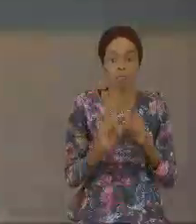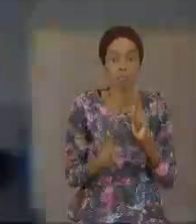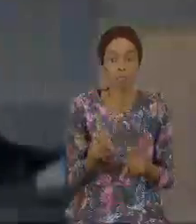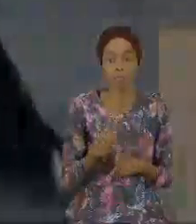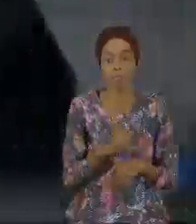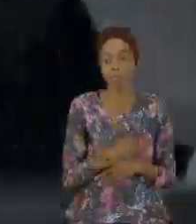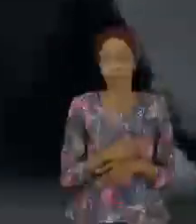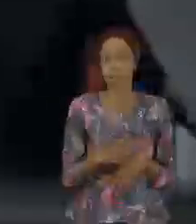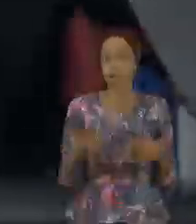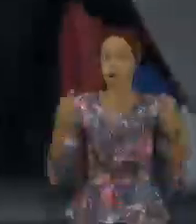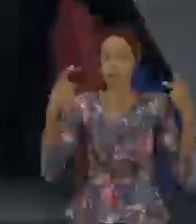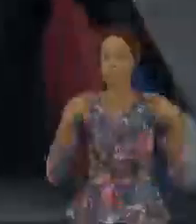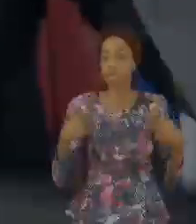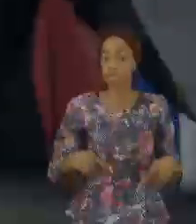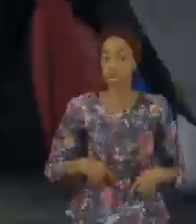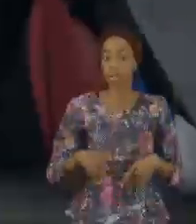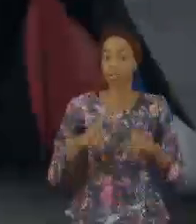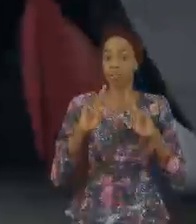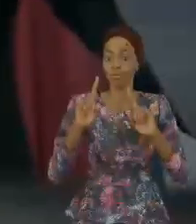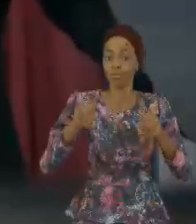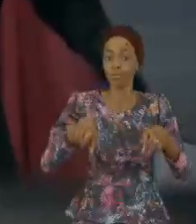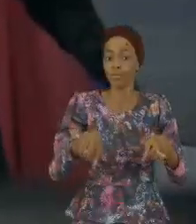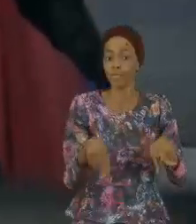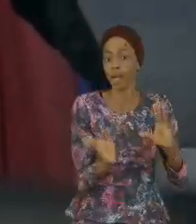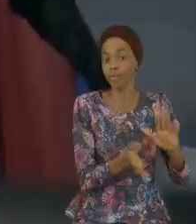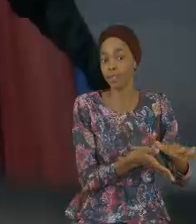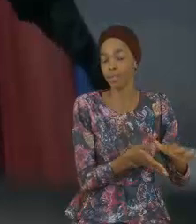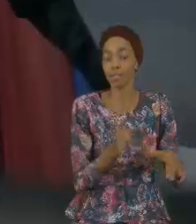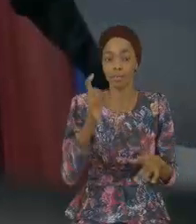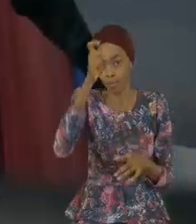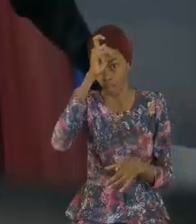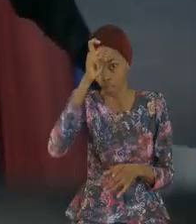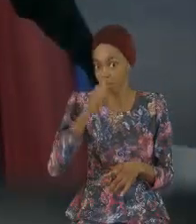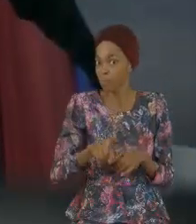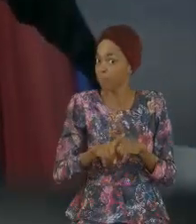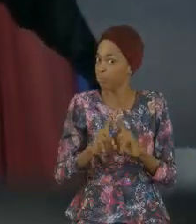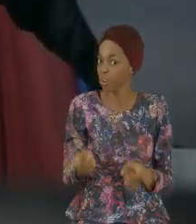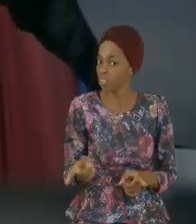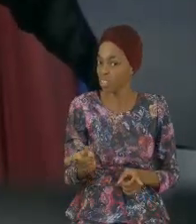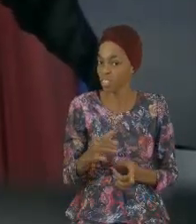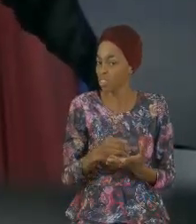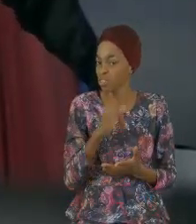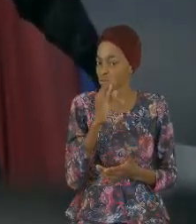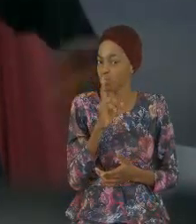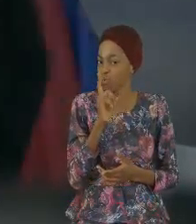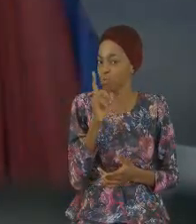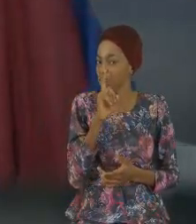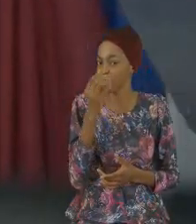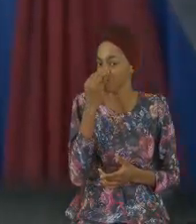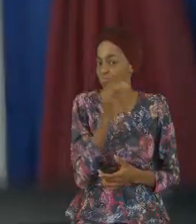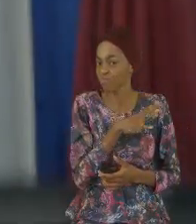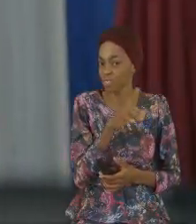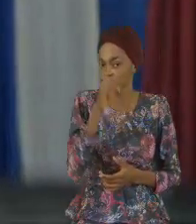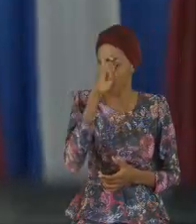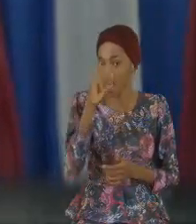left Egypt. But they never really forsook Egypt. Every